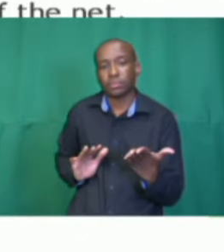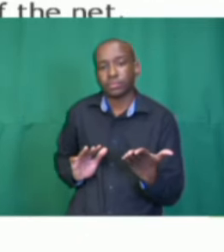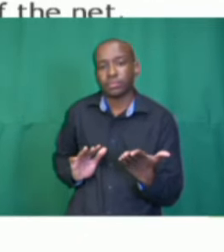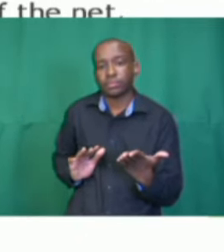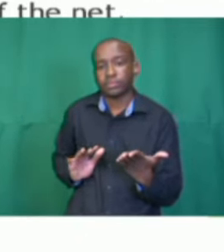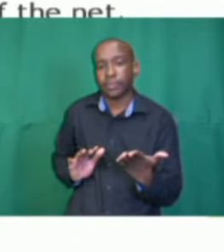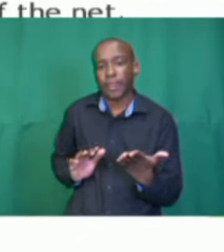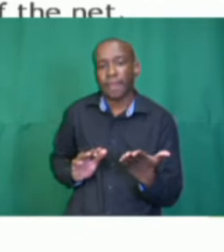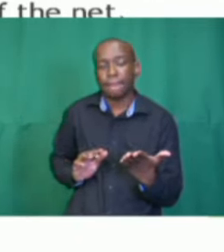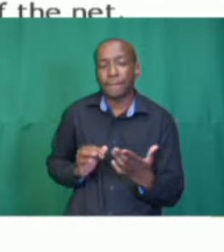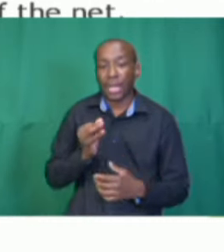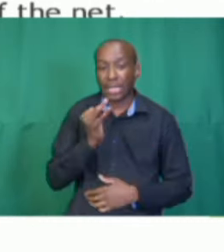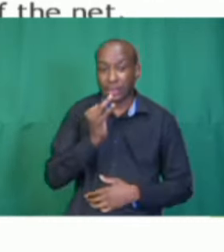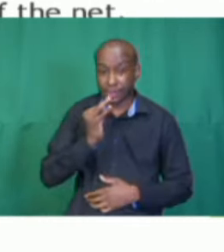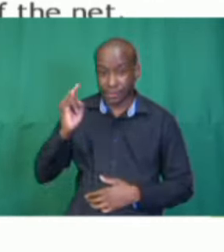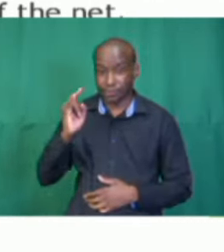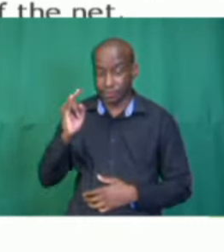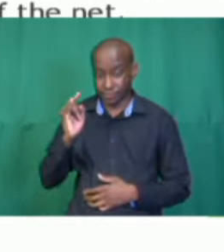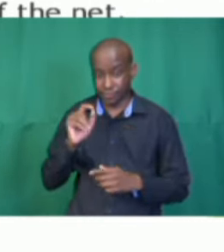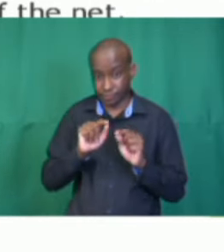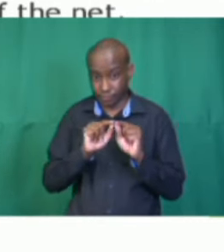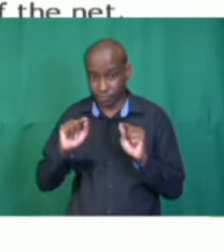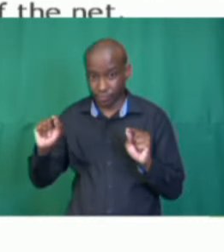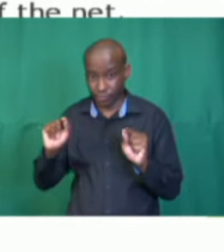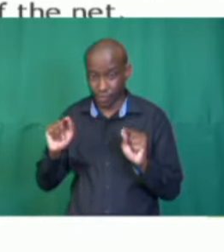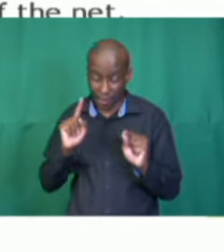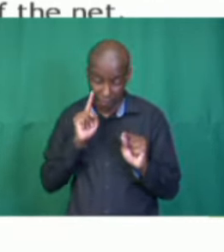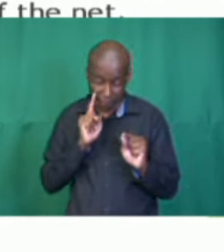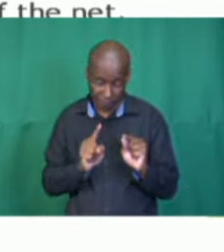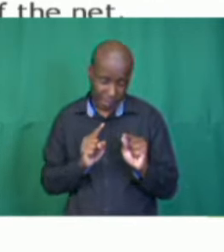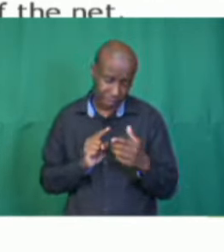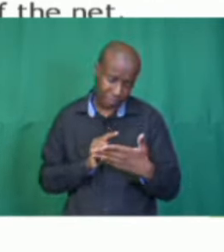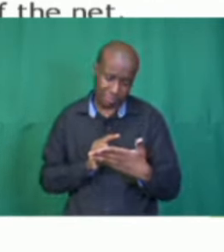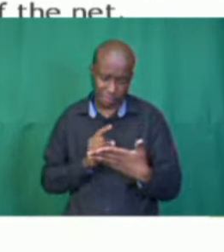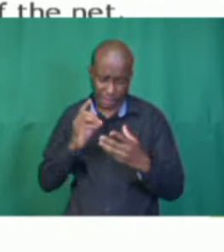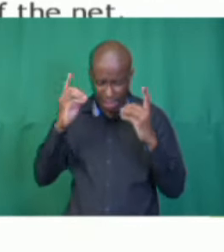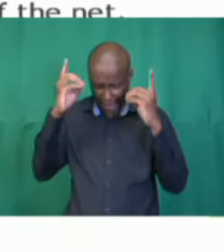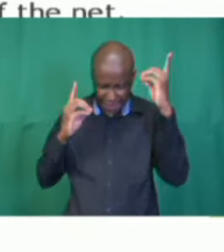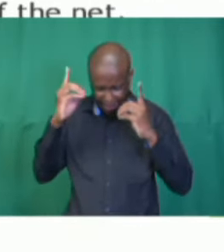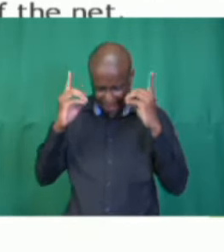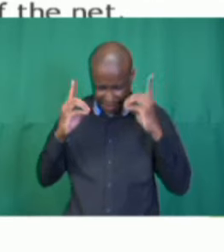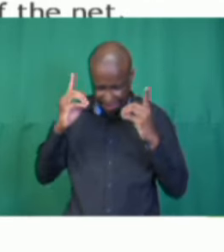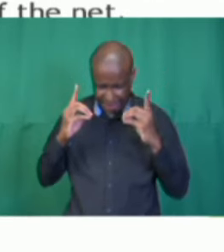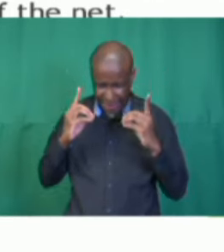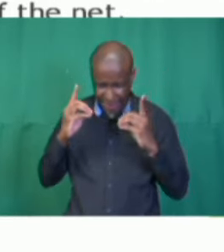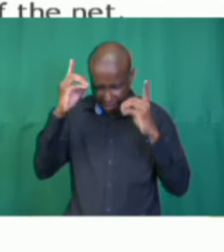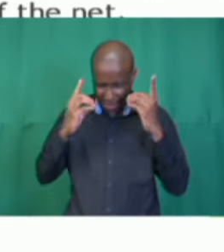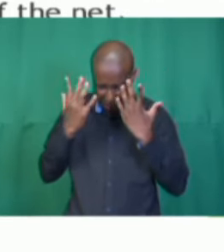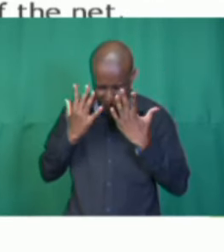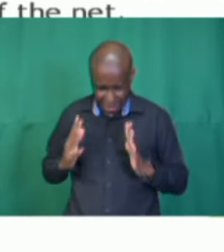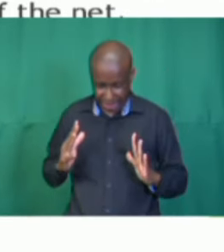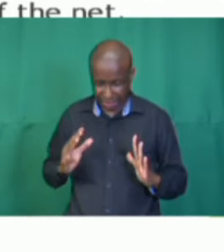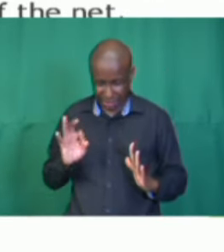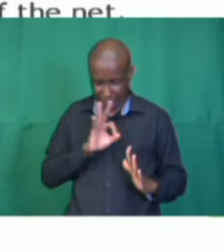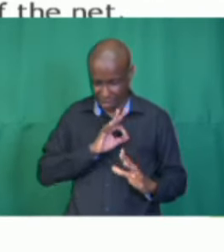at the next sentence. I made a split-second decision that sealed my fate. We are trying